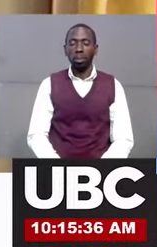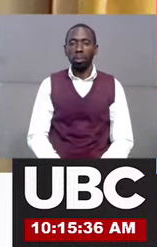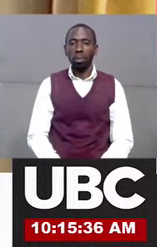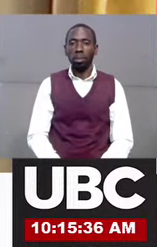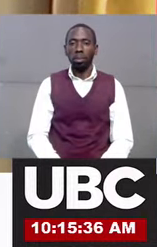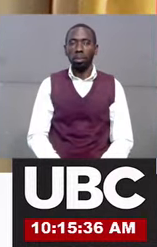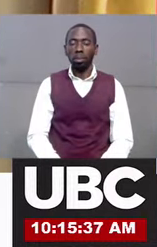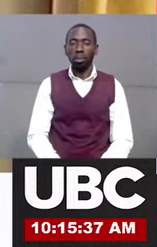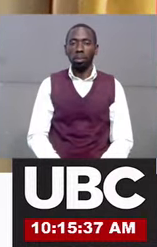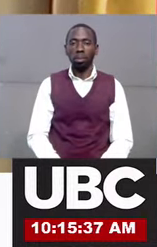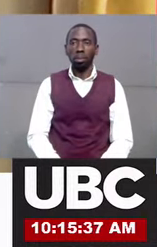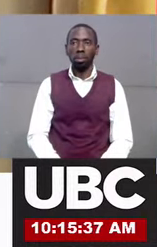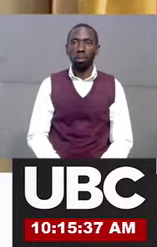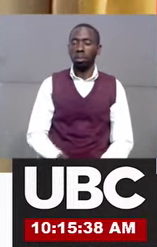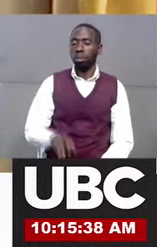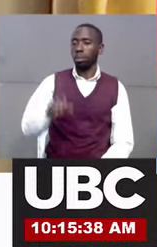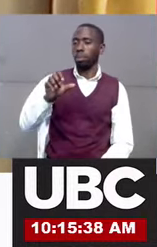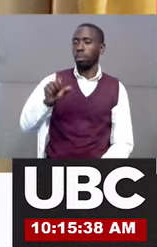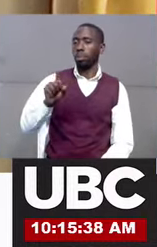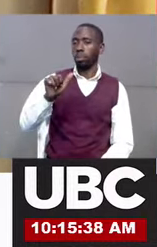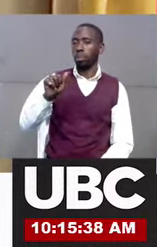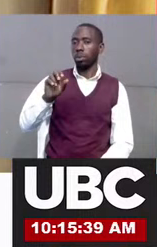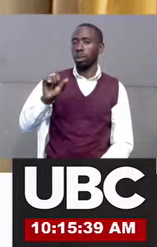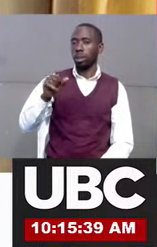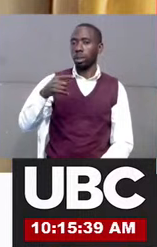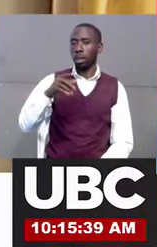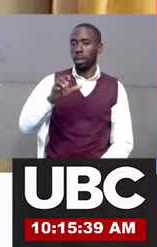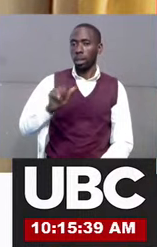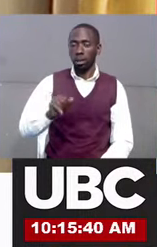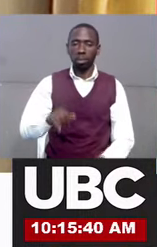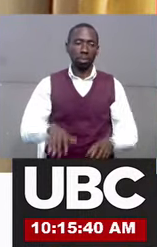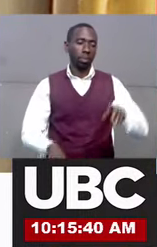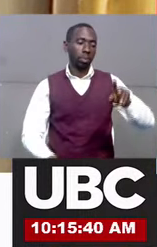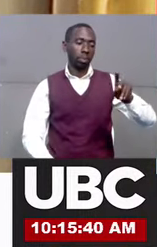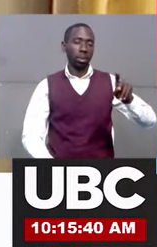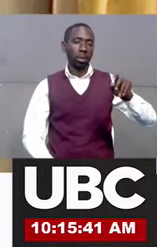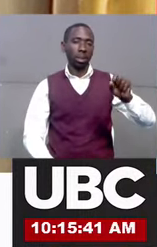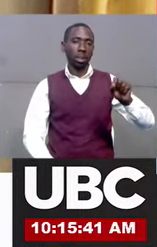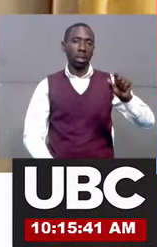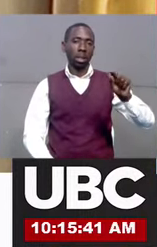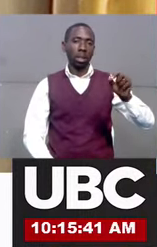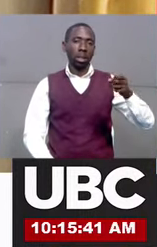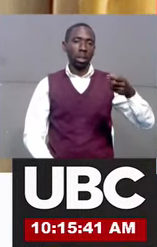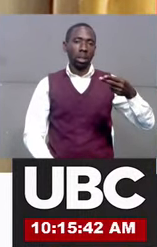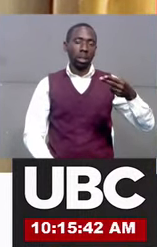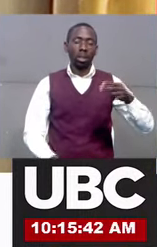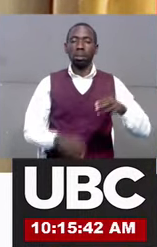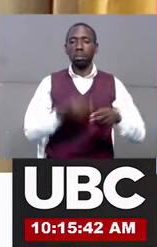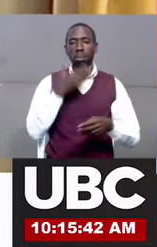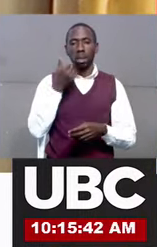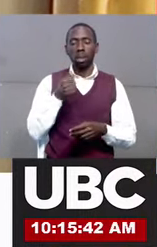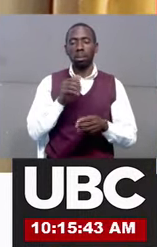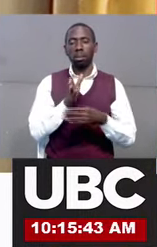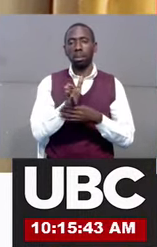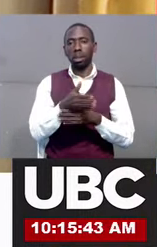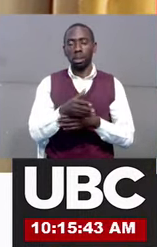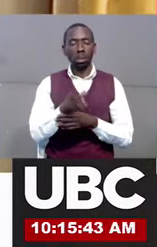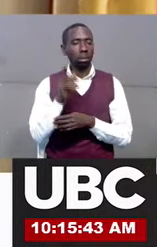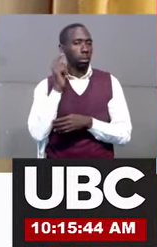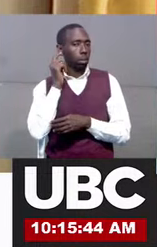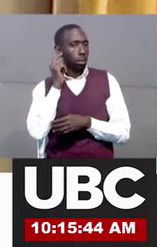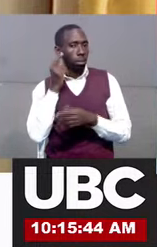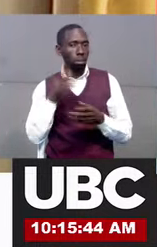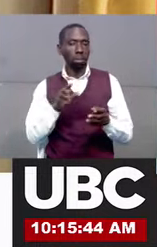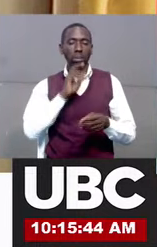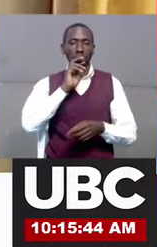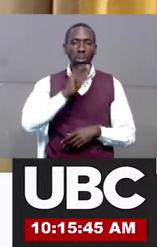Let me have Sasaga, then Katesh. Minister, let the minister listen and then he answers.